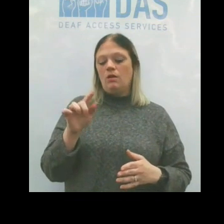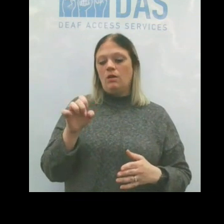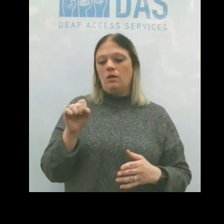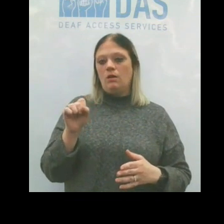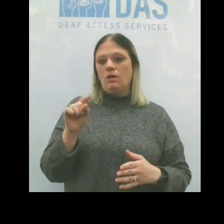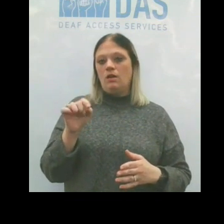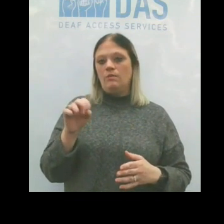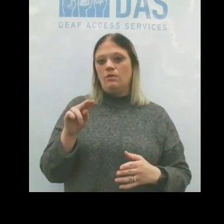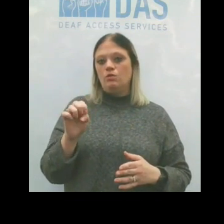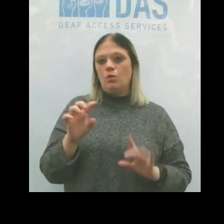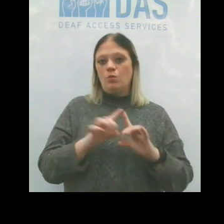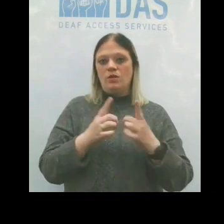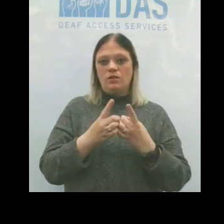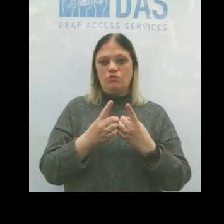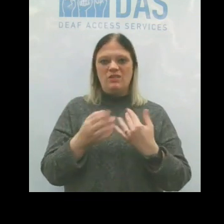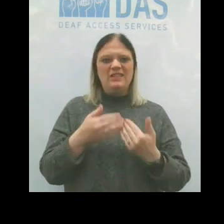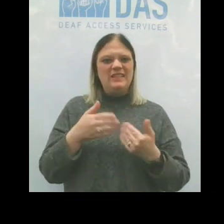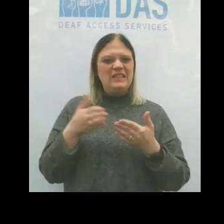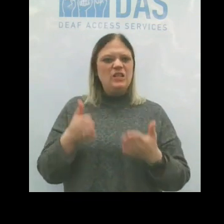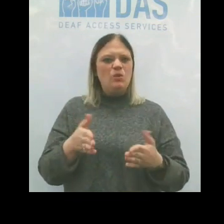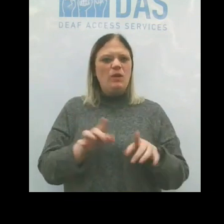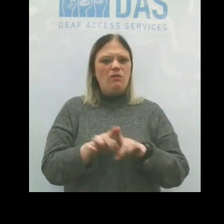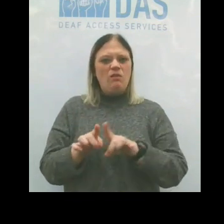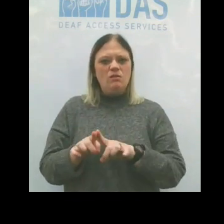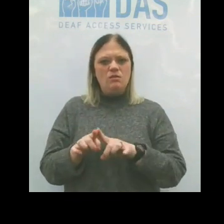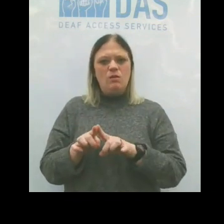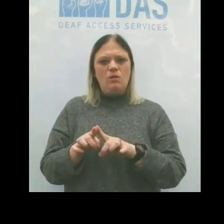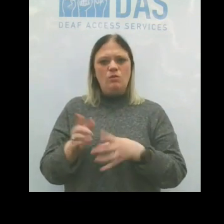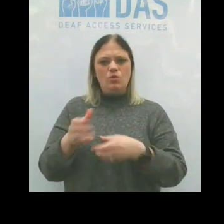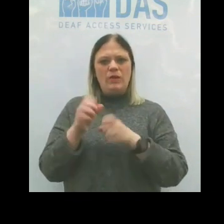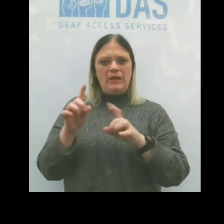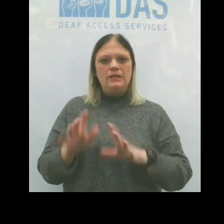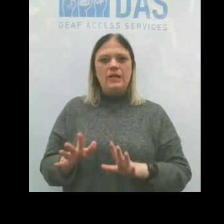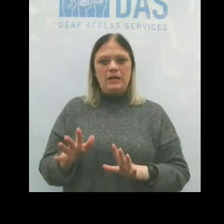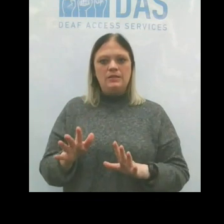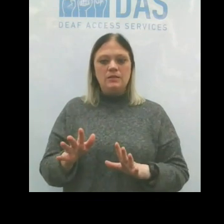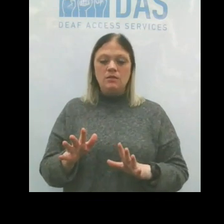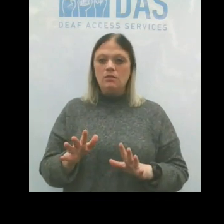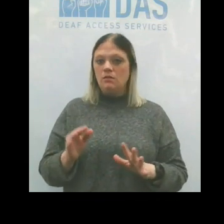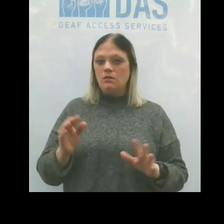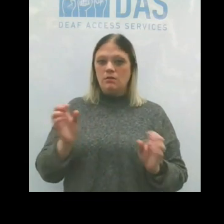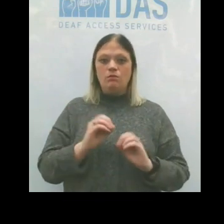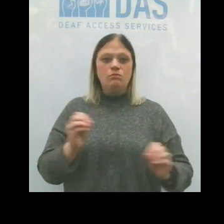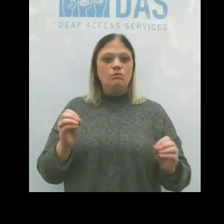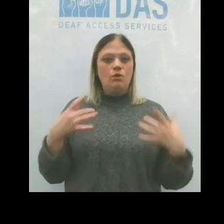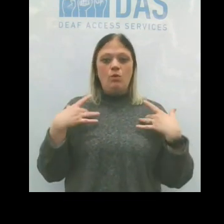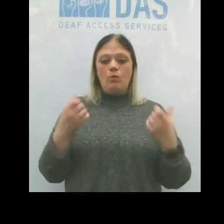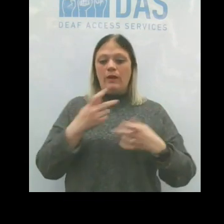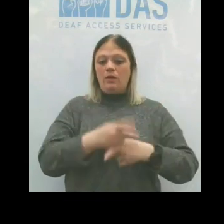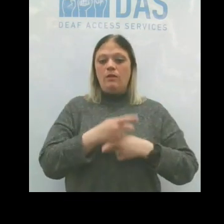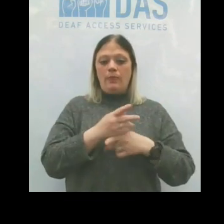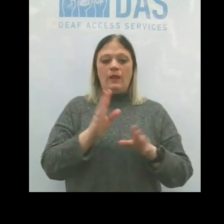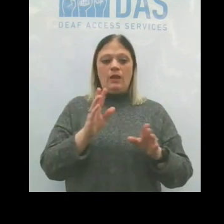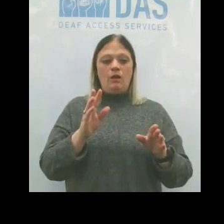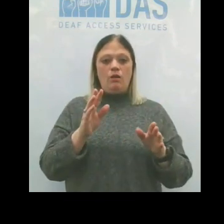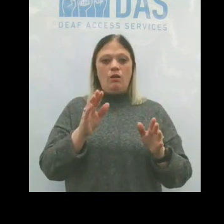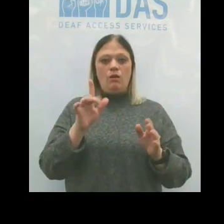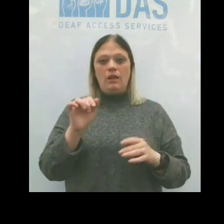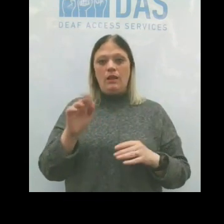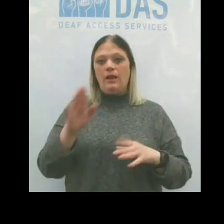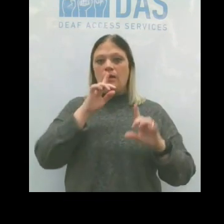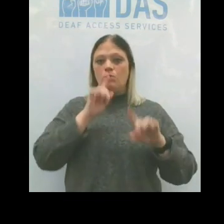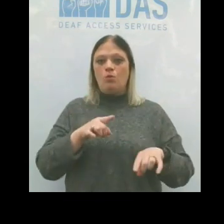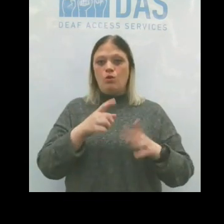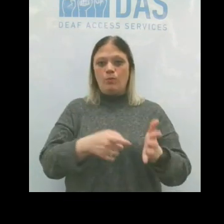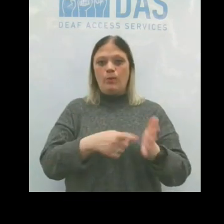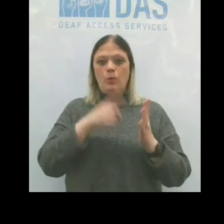and that's an easy way, also easy way to get a test. And there is no healthcare provider lab order required for